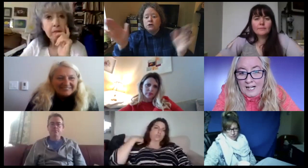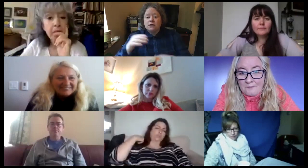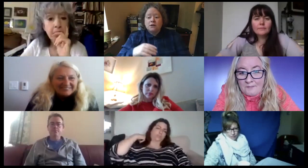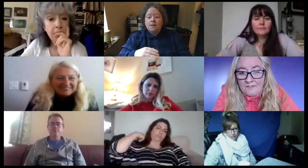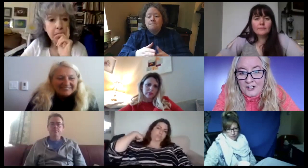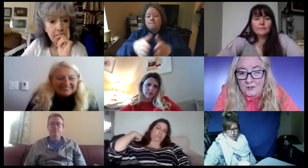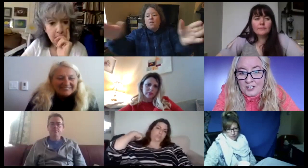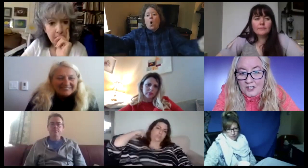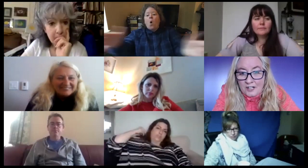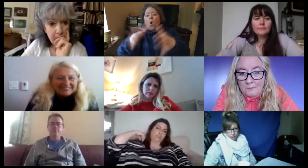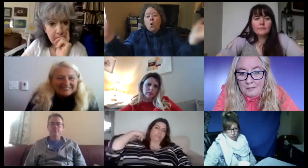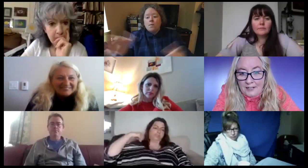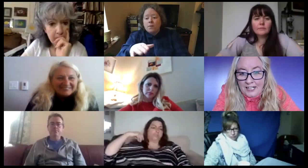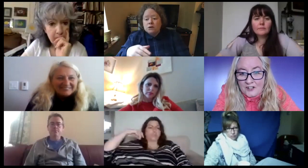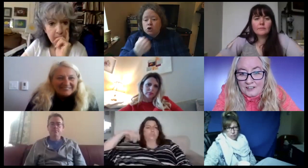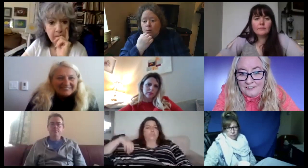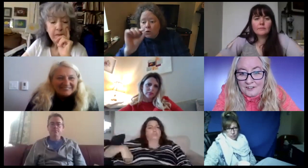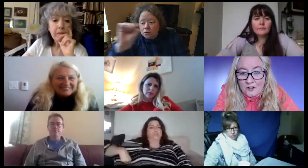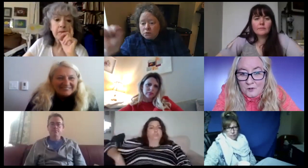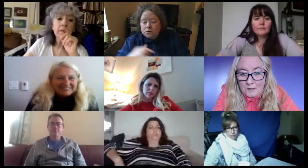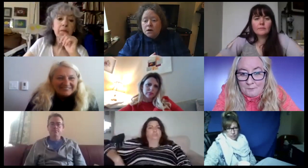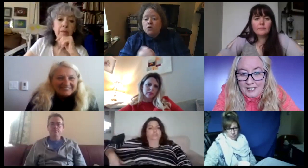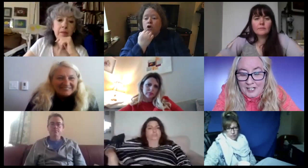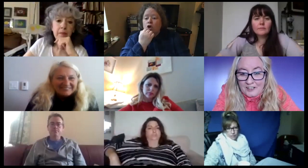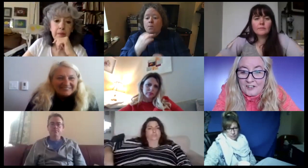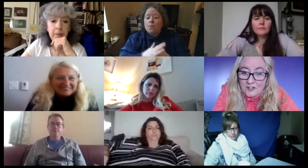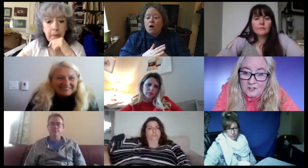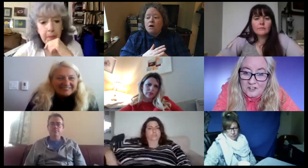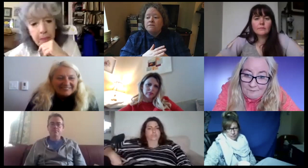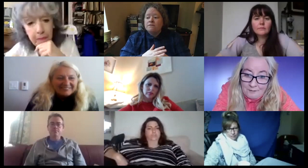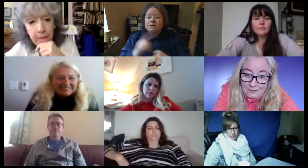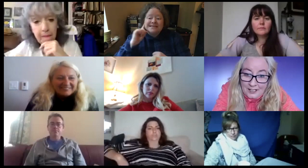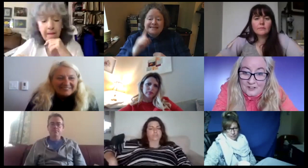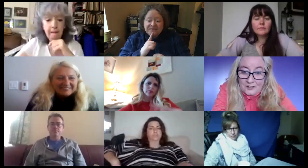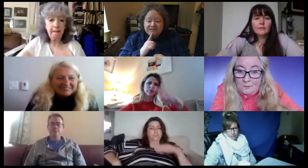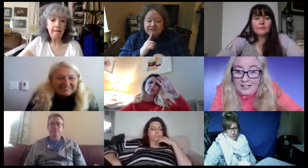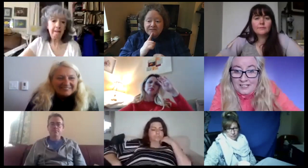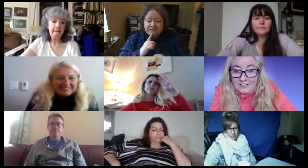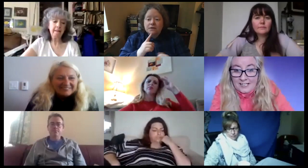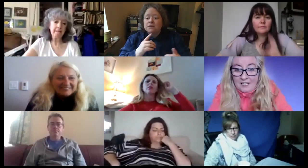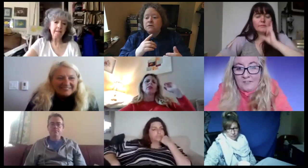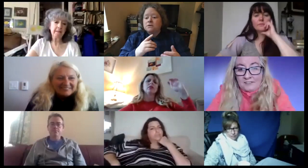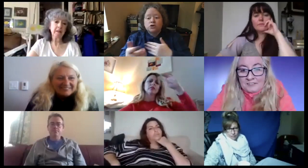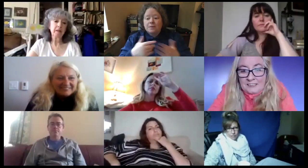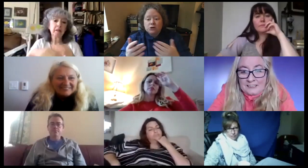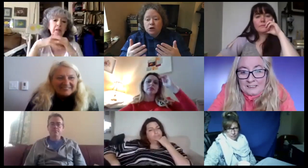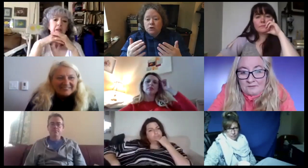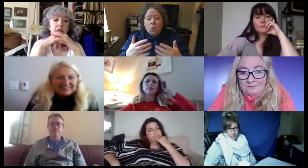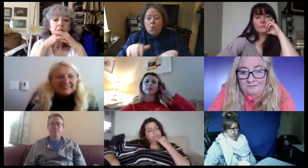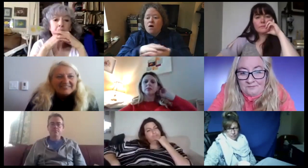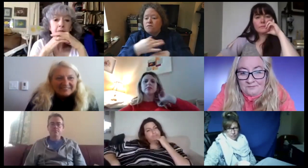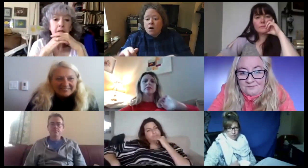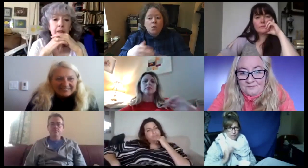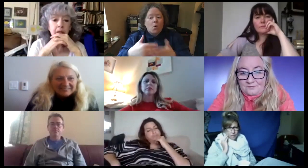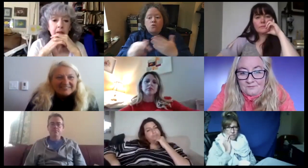So I'm giving you the general population, the Jewish population and the Jewish deaf population. So breaking it down.